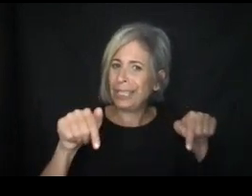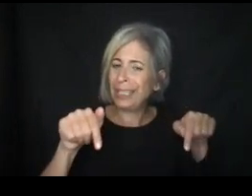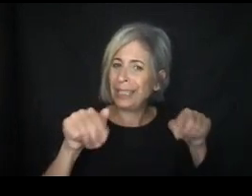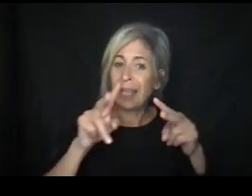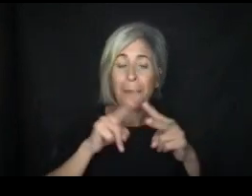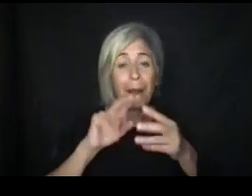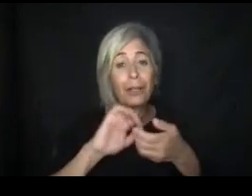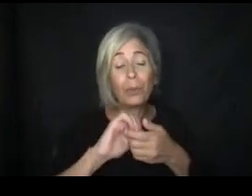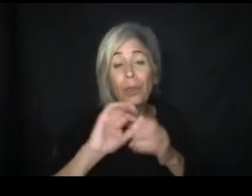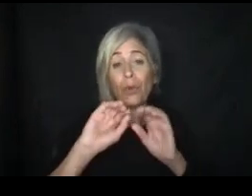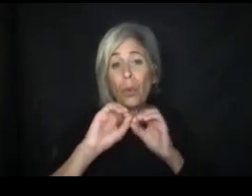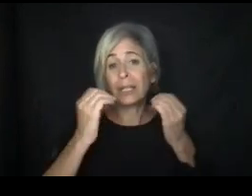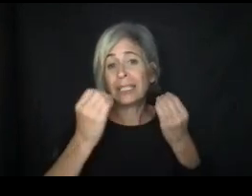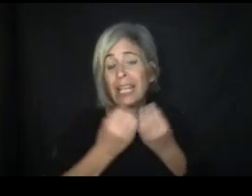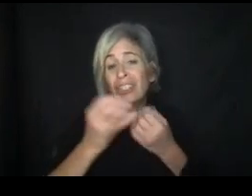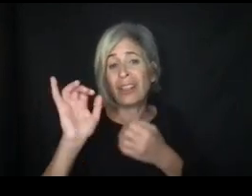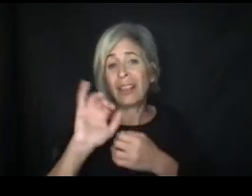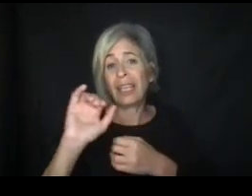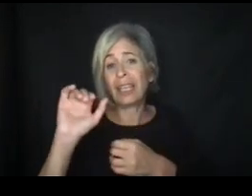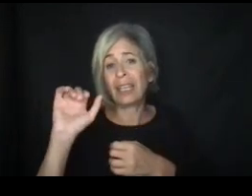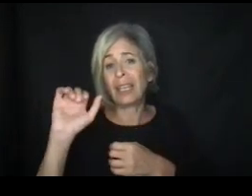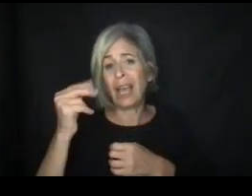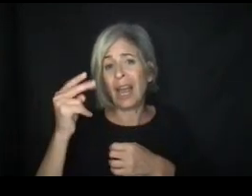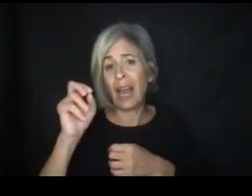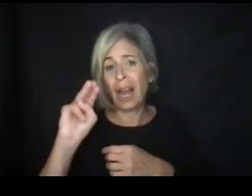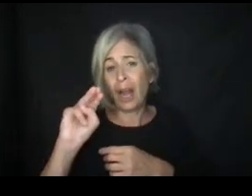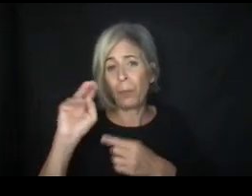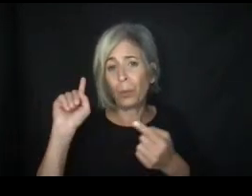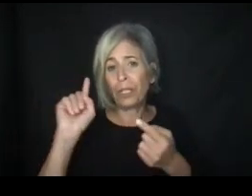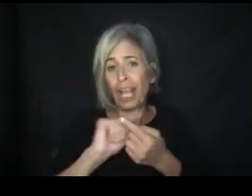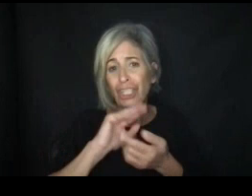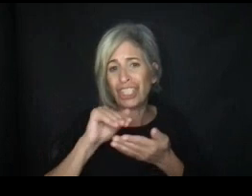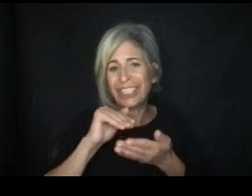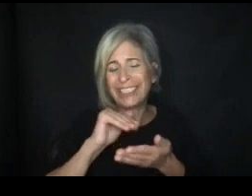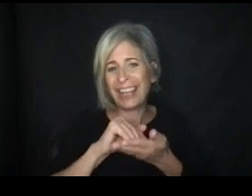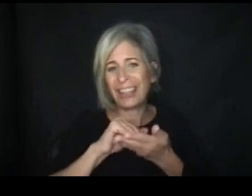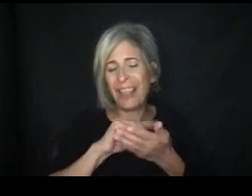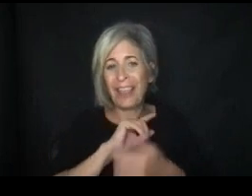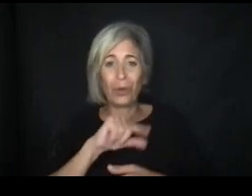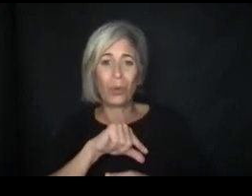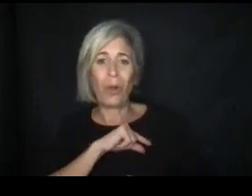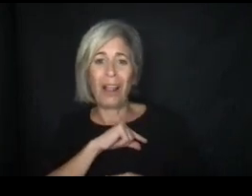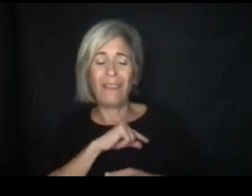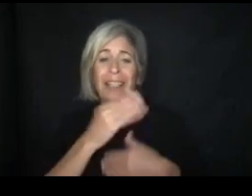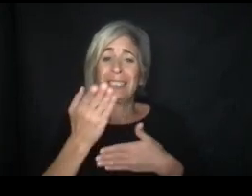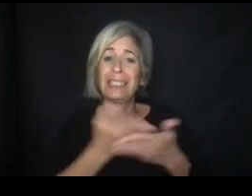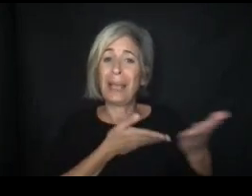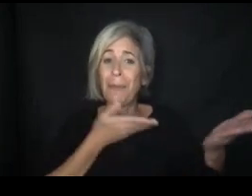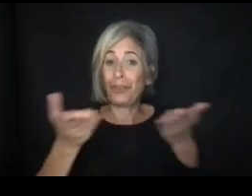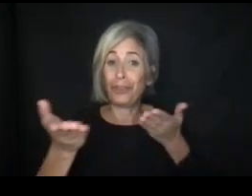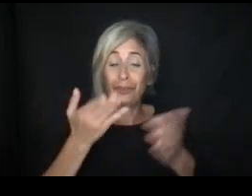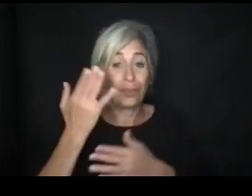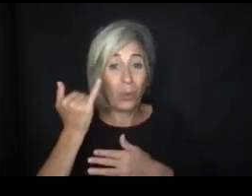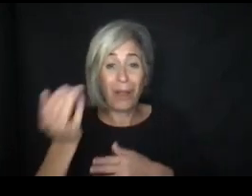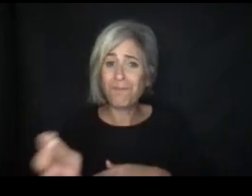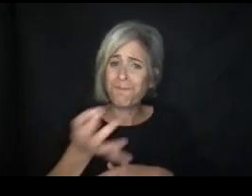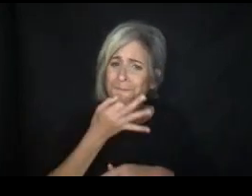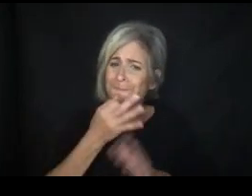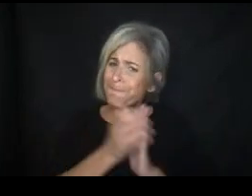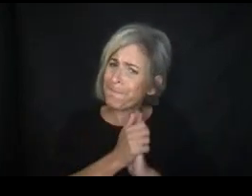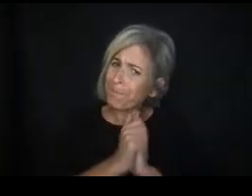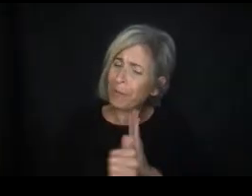Partnering with organizations like Harm Reduction Center that are qualified in some of these services because they are experts at